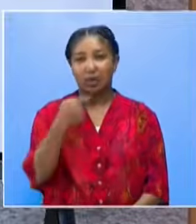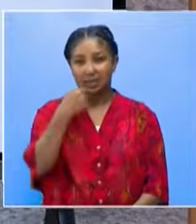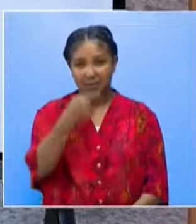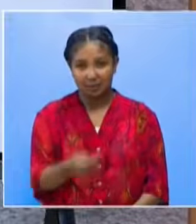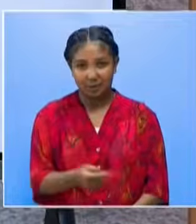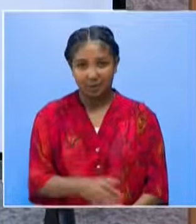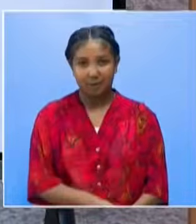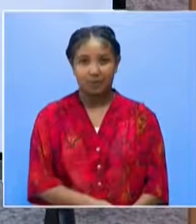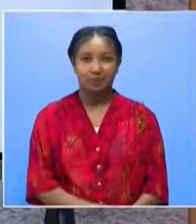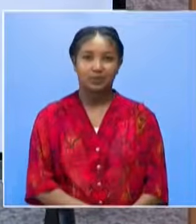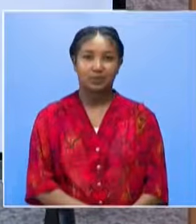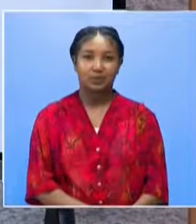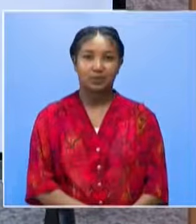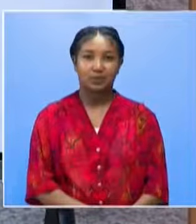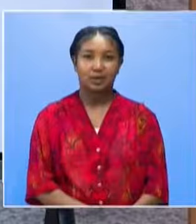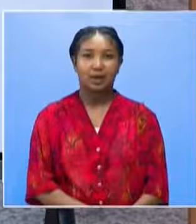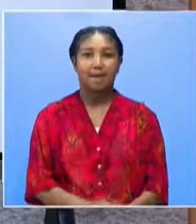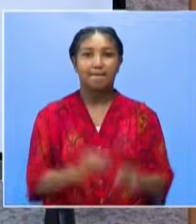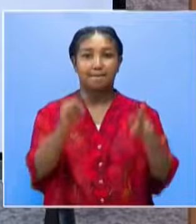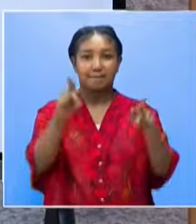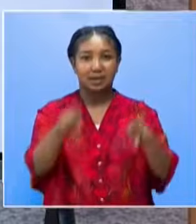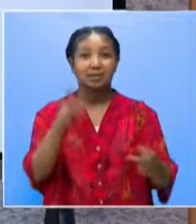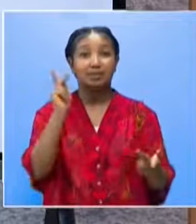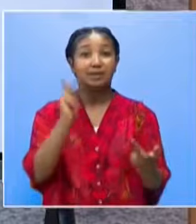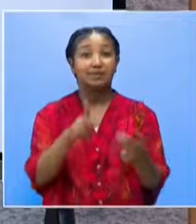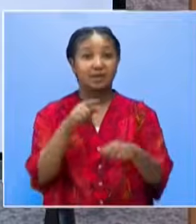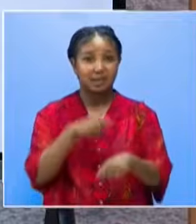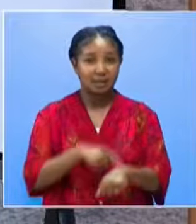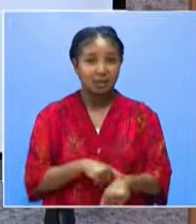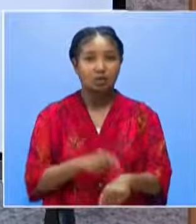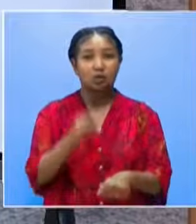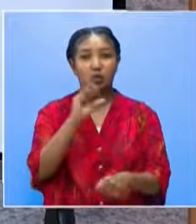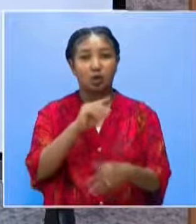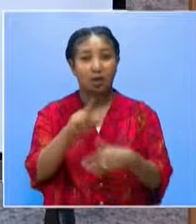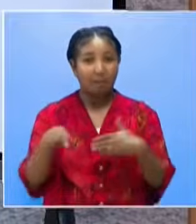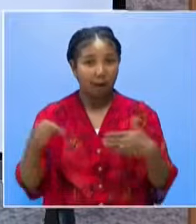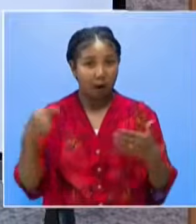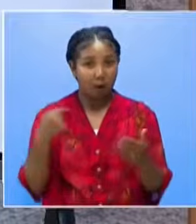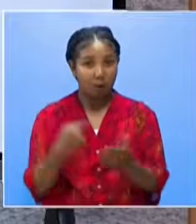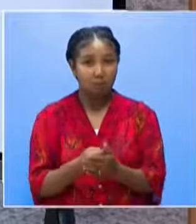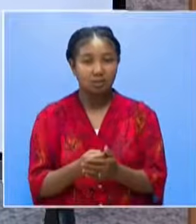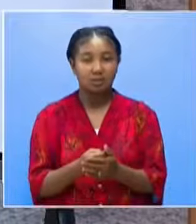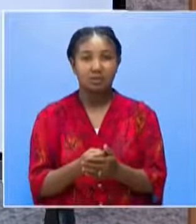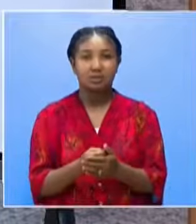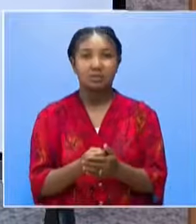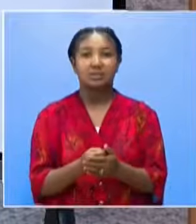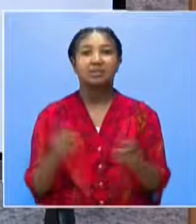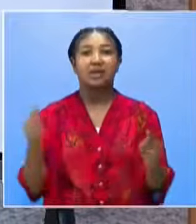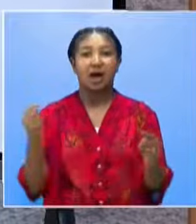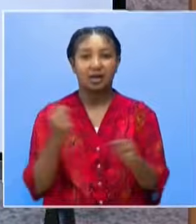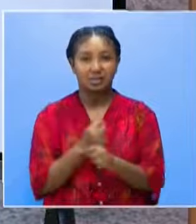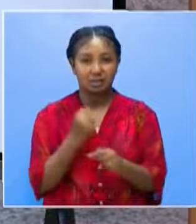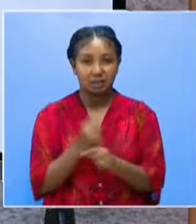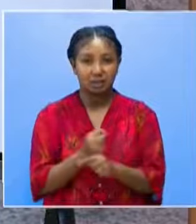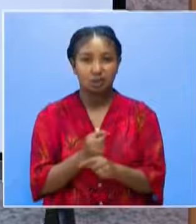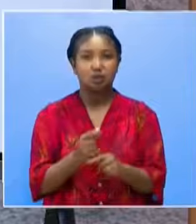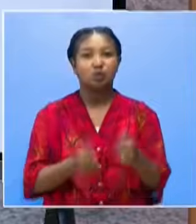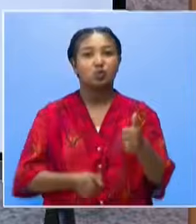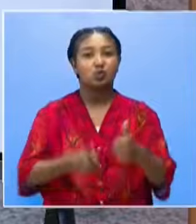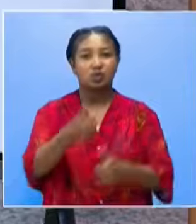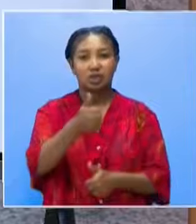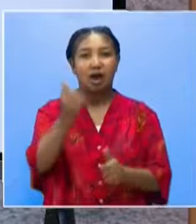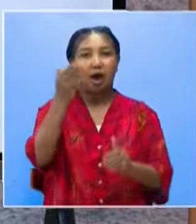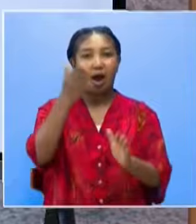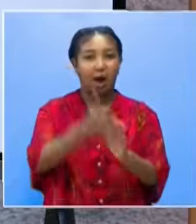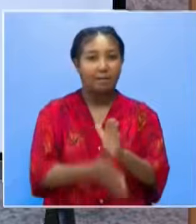say, present perfect tense to talk about the actions which